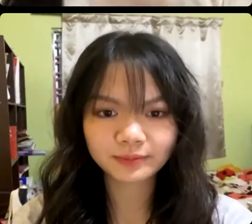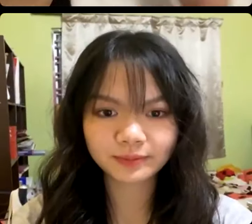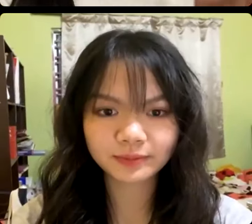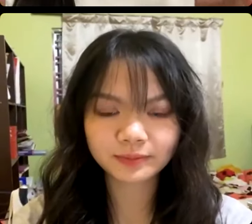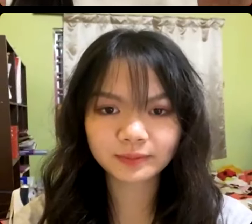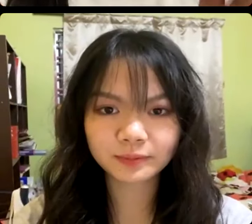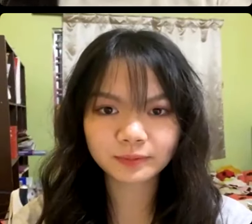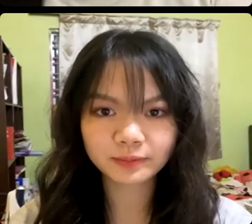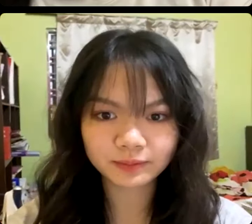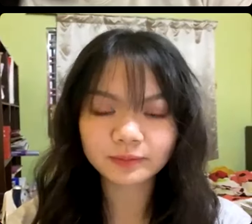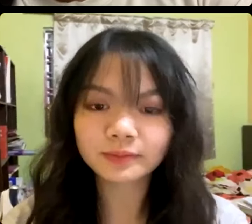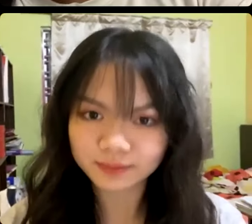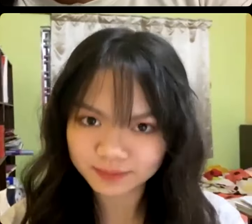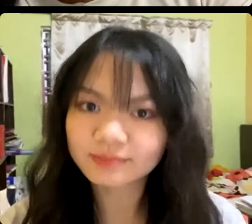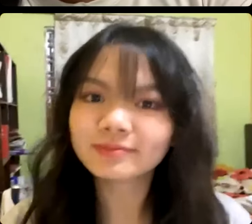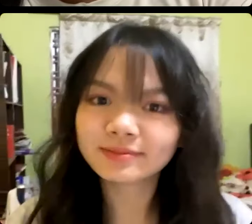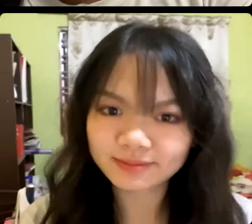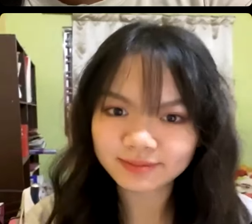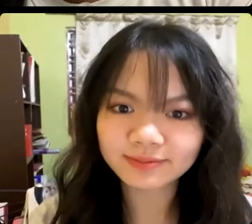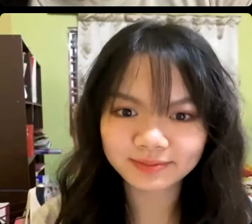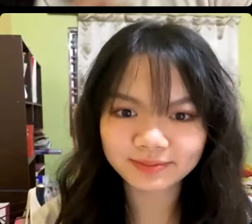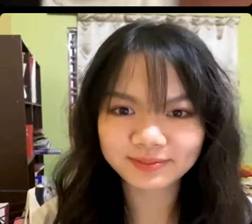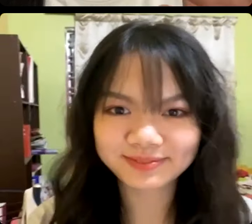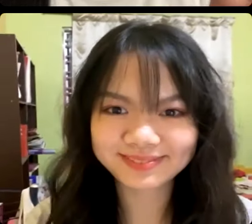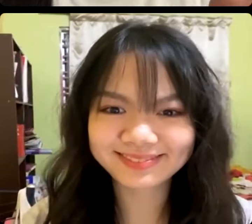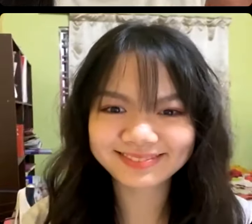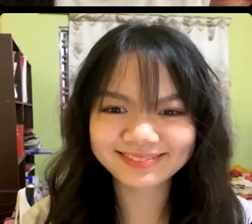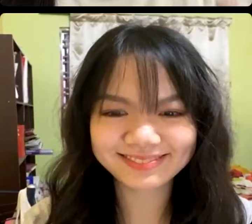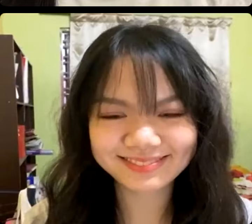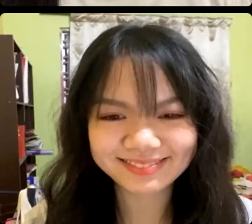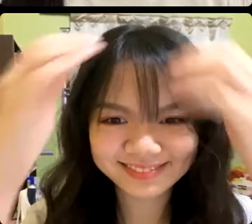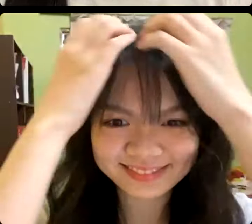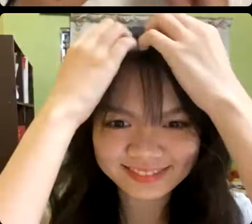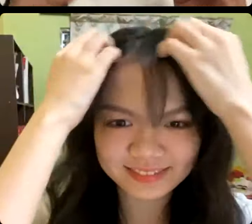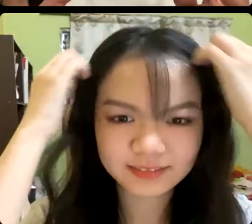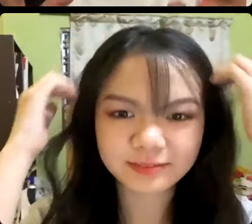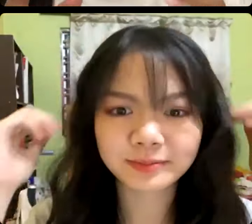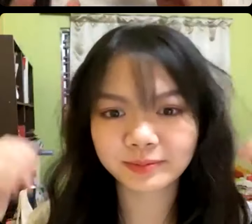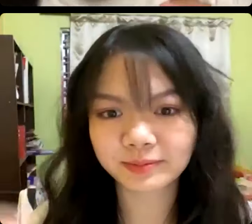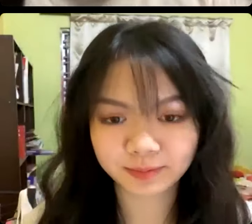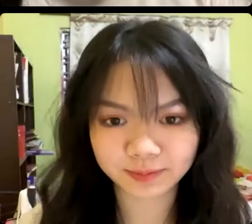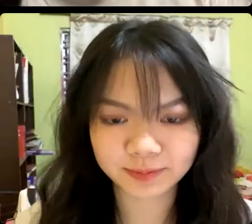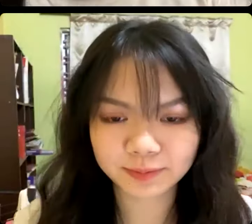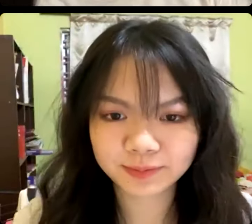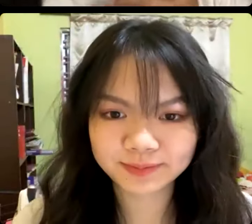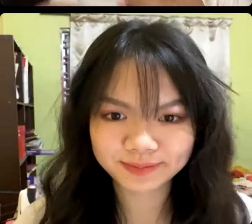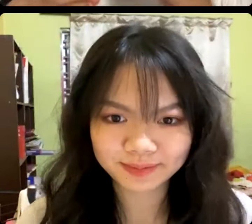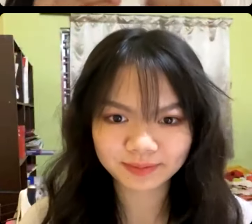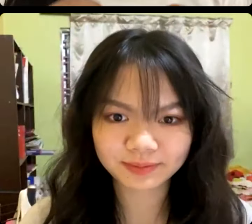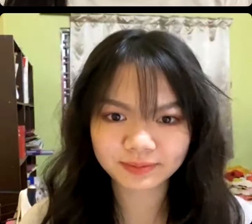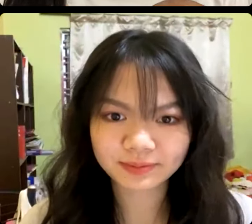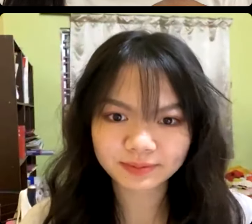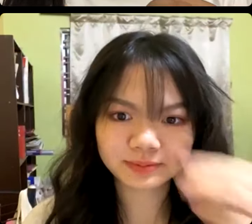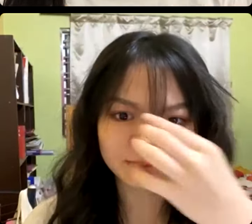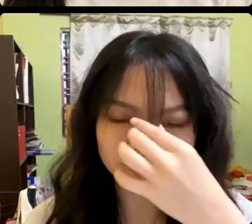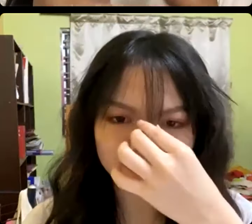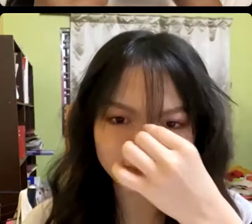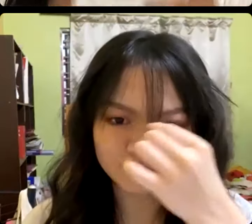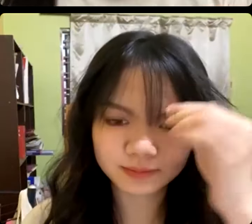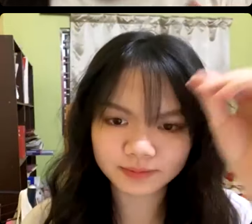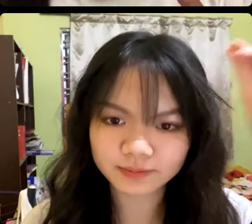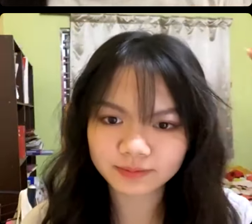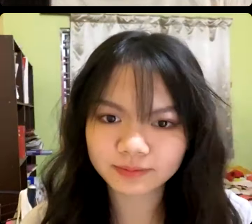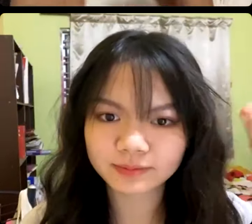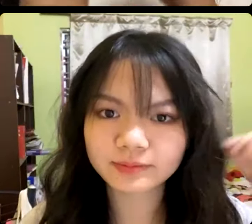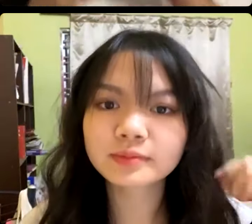so you can call me Ivanka. And yes, I can see a lot of you are joining in. And if let's say you're interested to do this activity together with